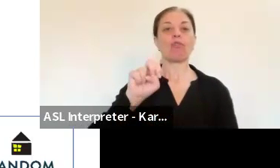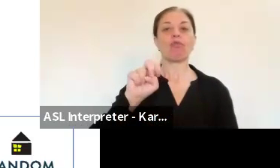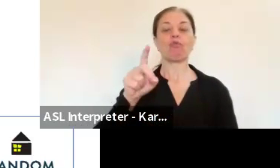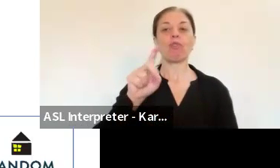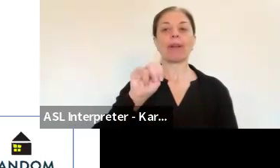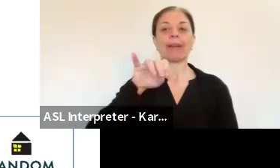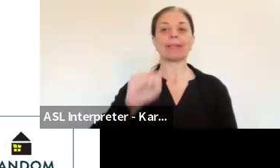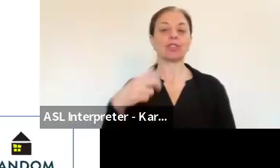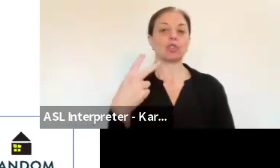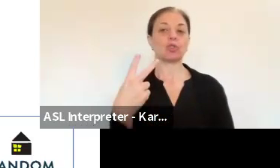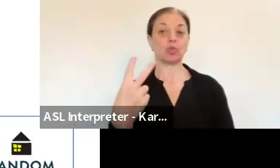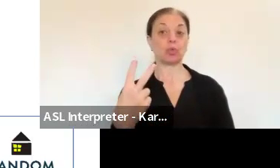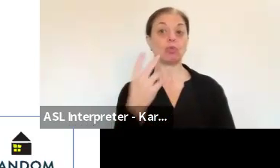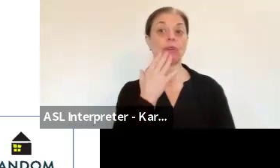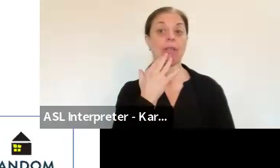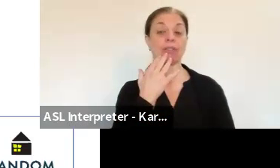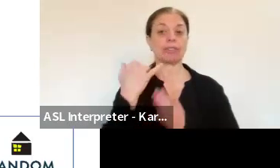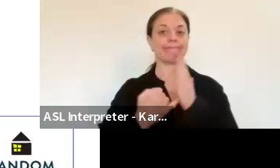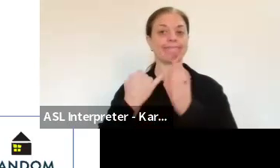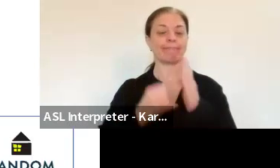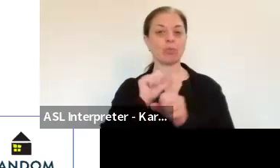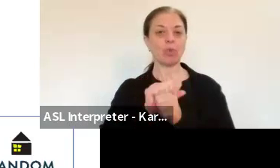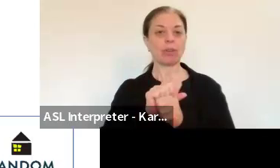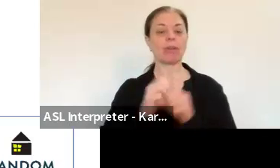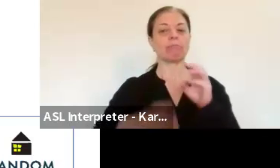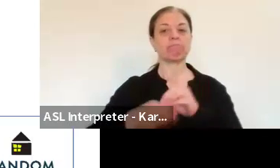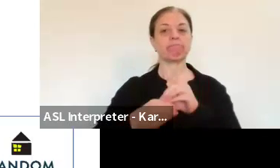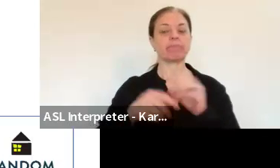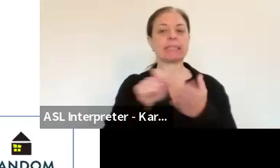contrasting colors in her artwork, coupled with spare text, to